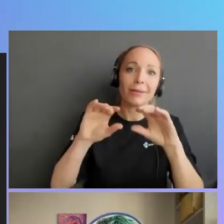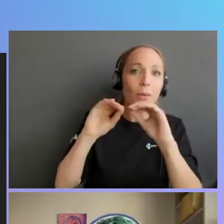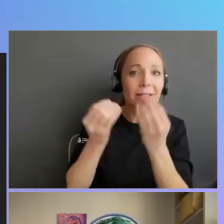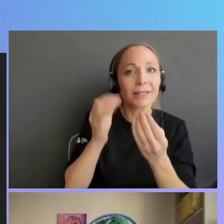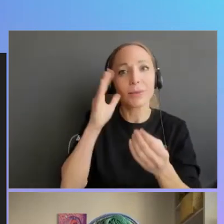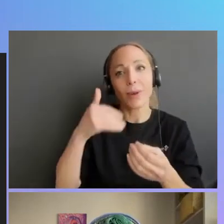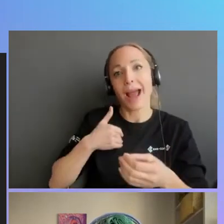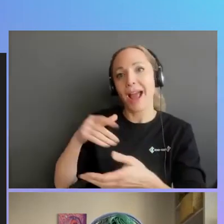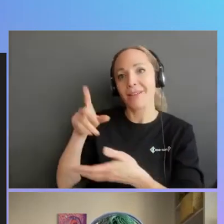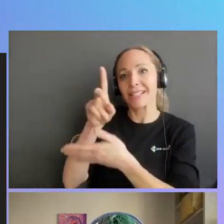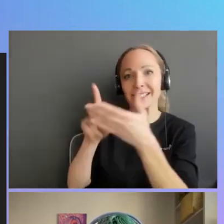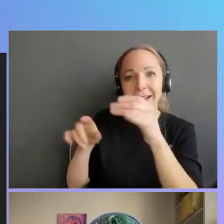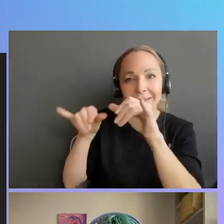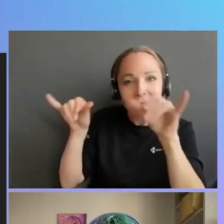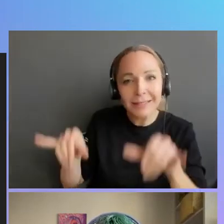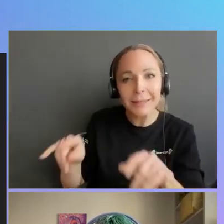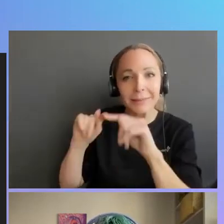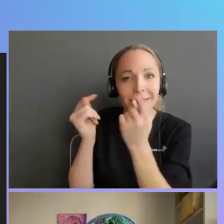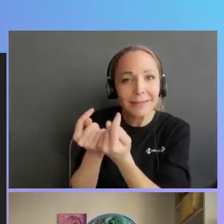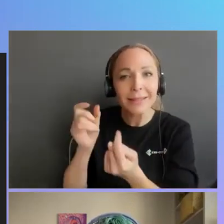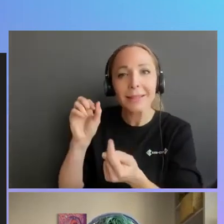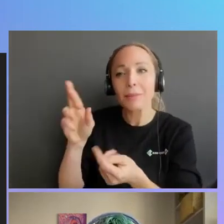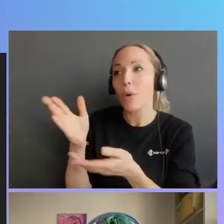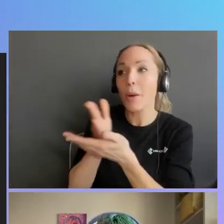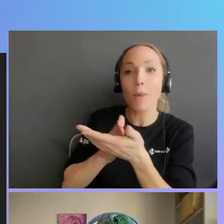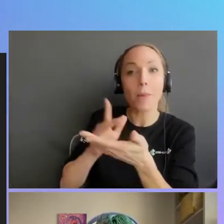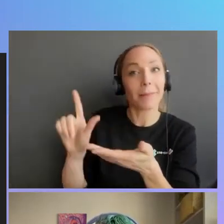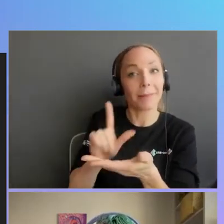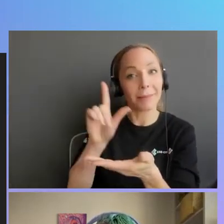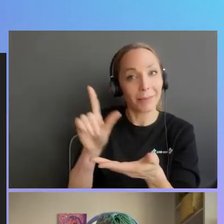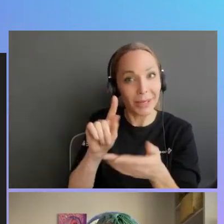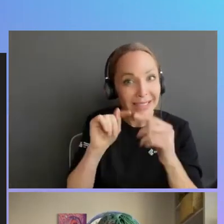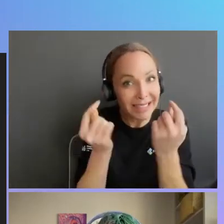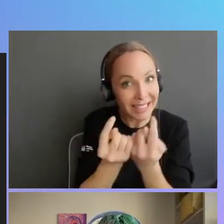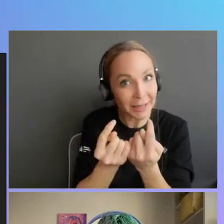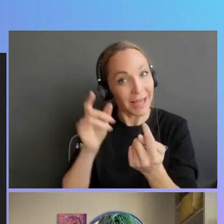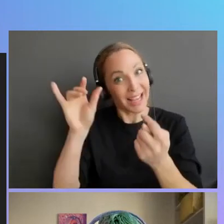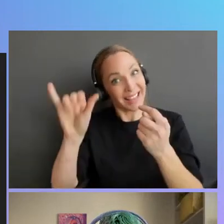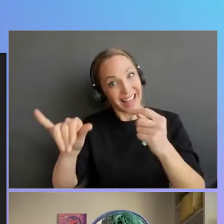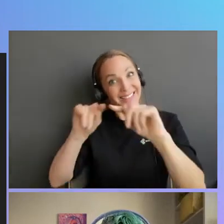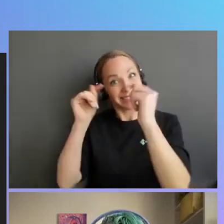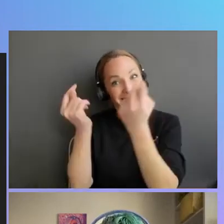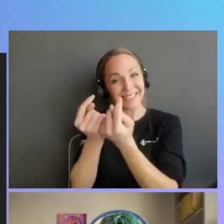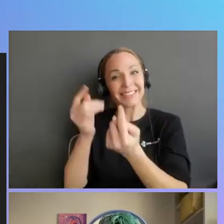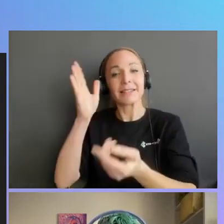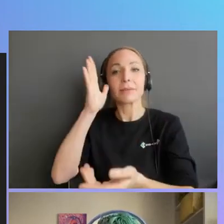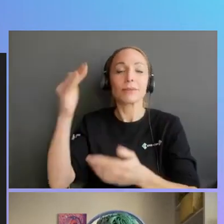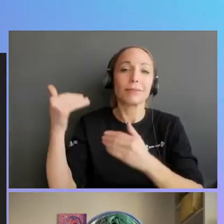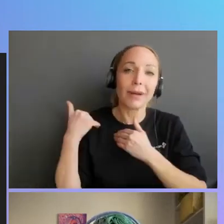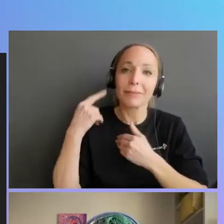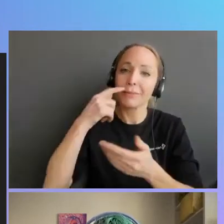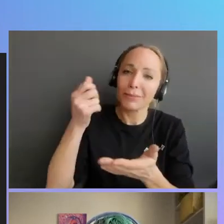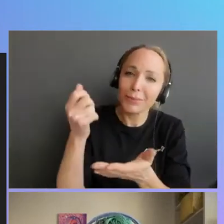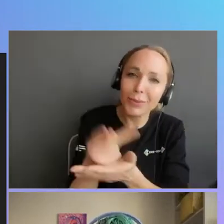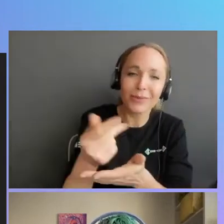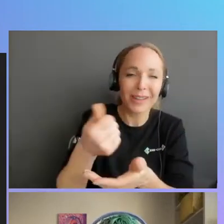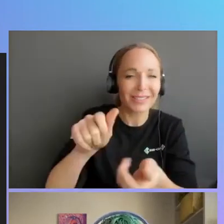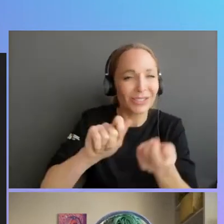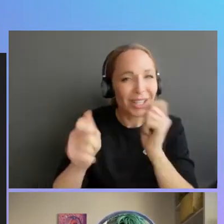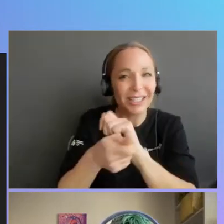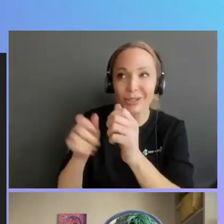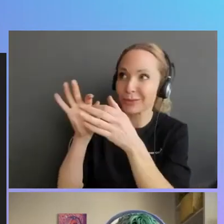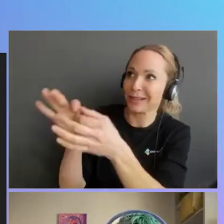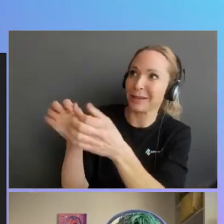team, and those design system teams are responsible for approving and reviewing any changes that happen with the design